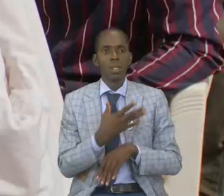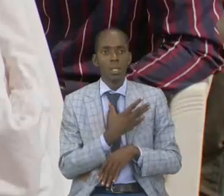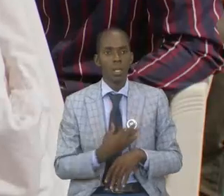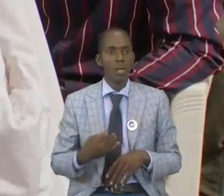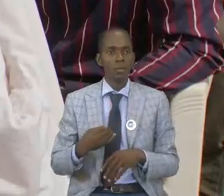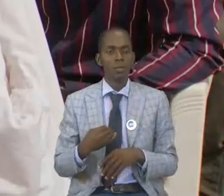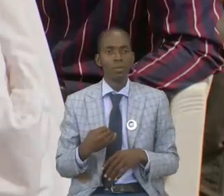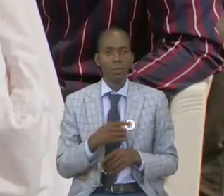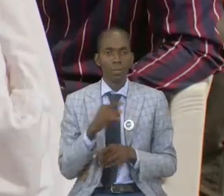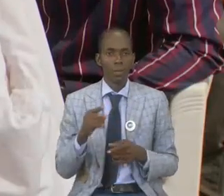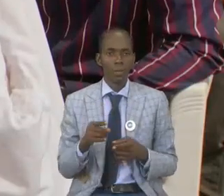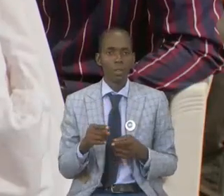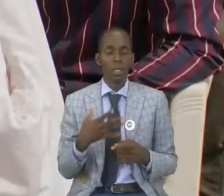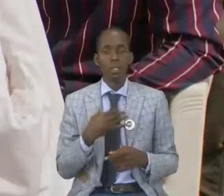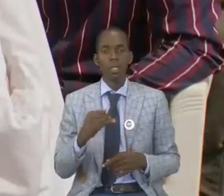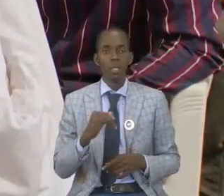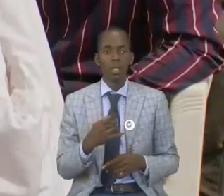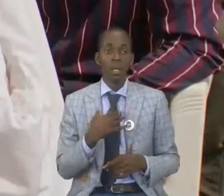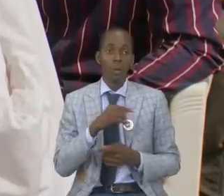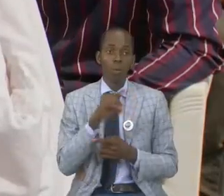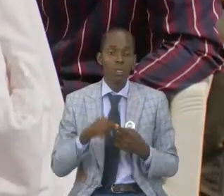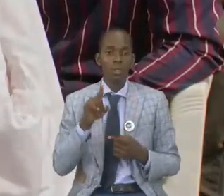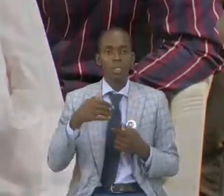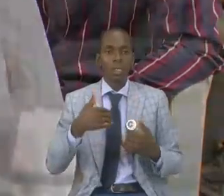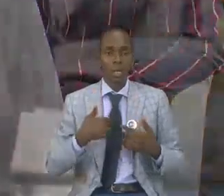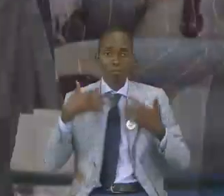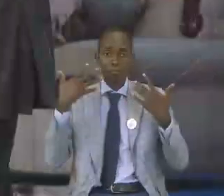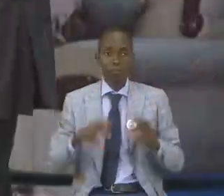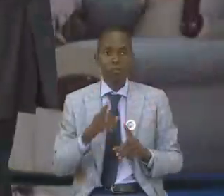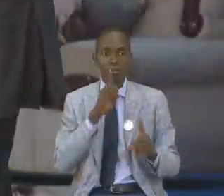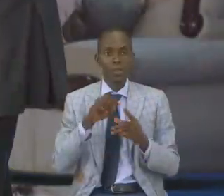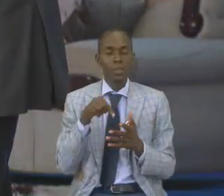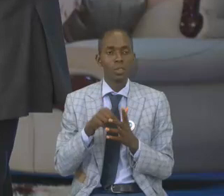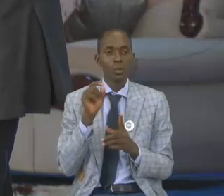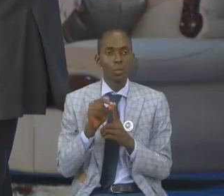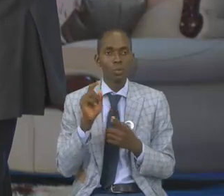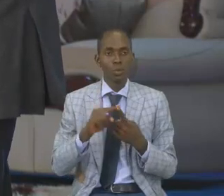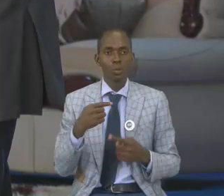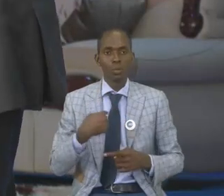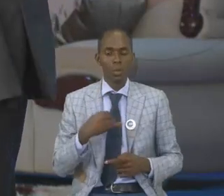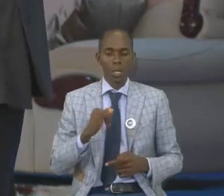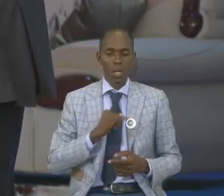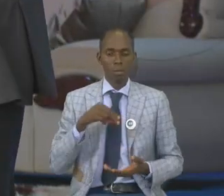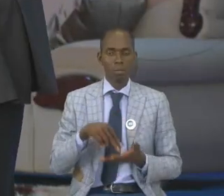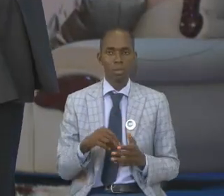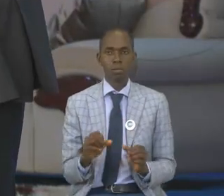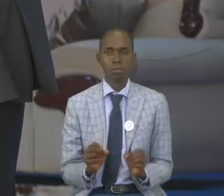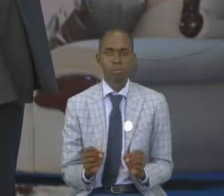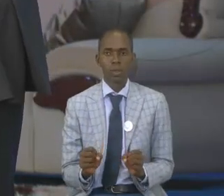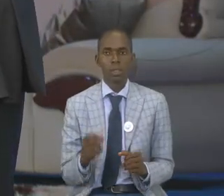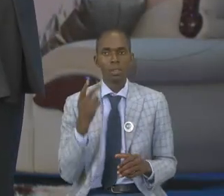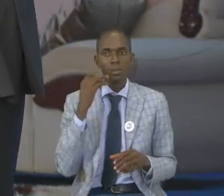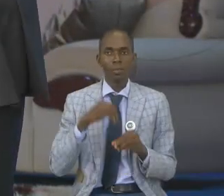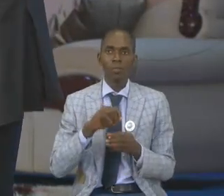I was, and he, when he had spoken this word, I stood trembling. Look at verse